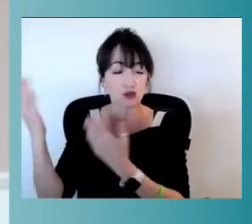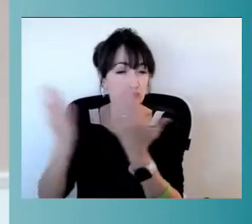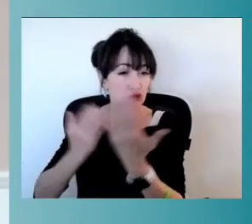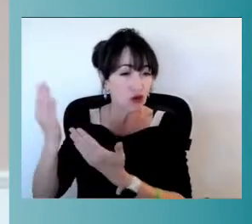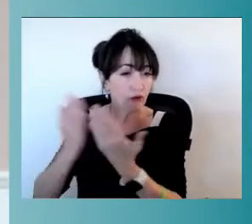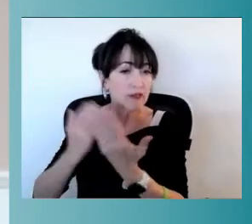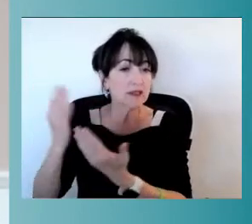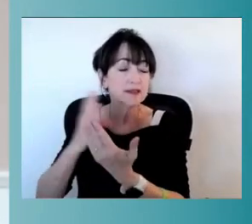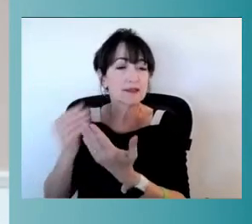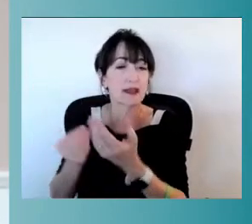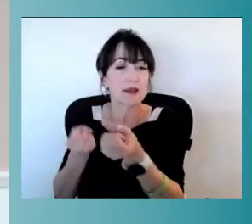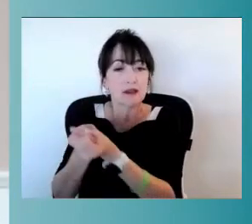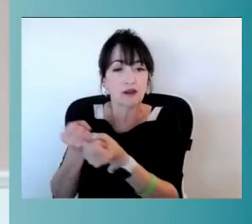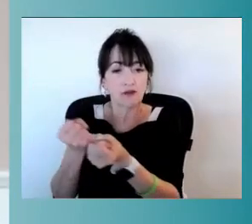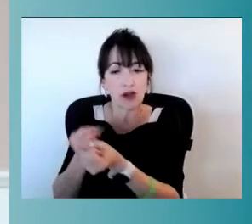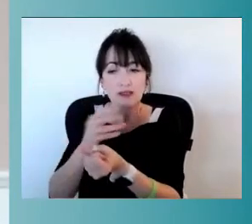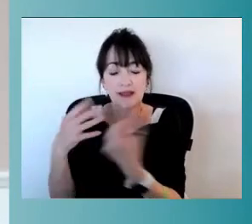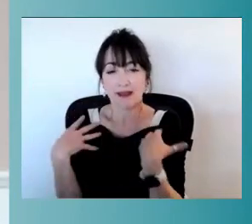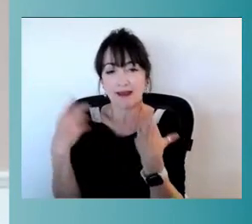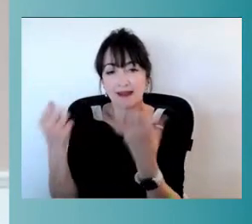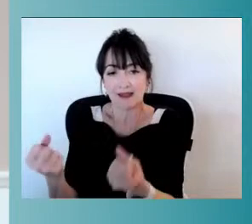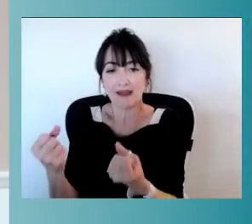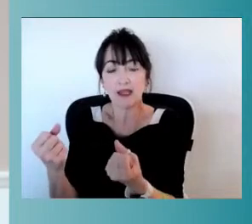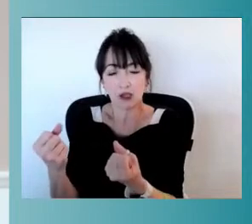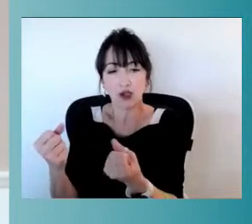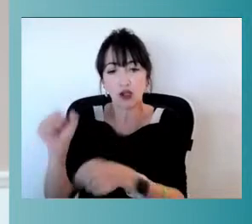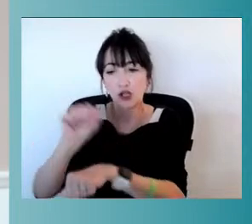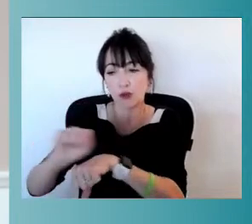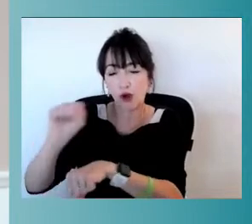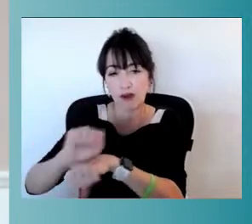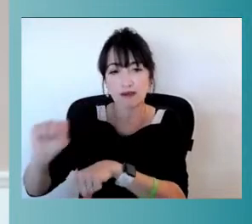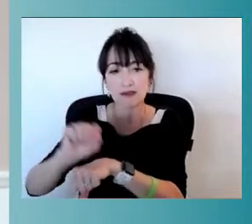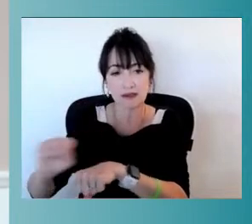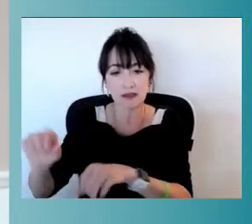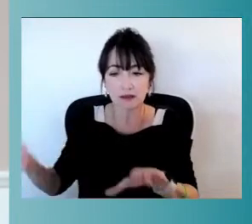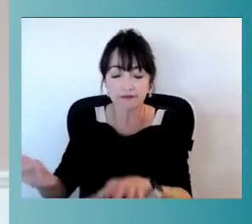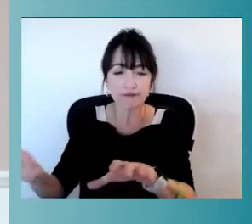interventions and healing practices, really, again, thanking